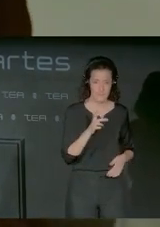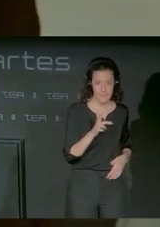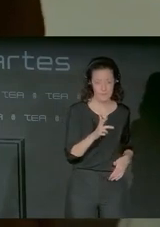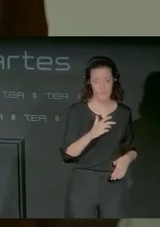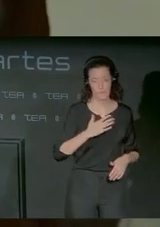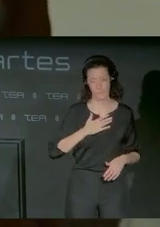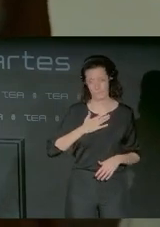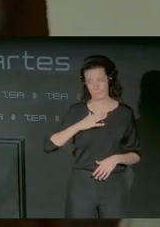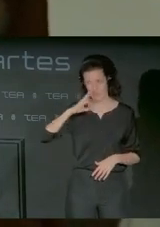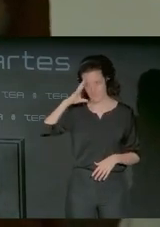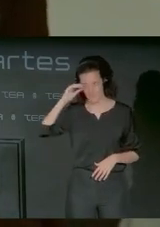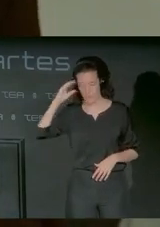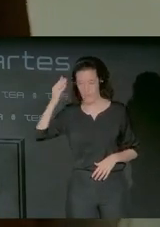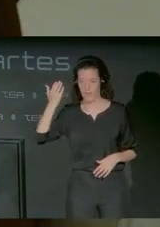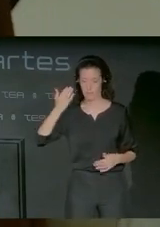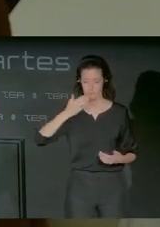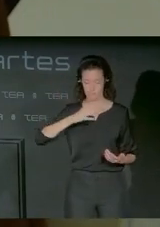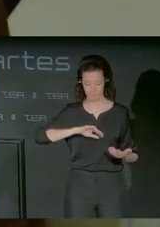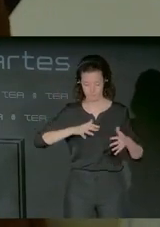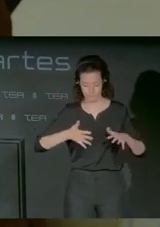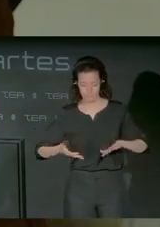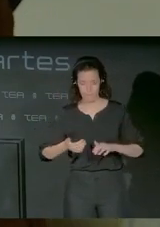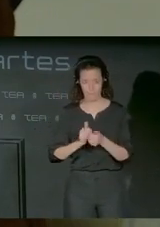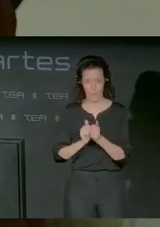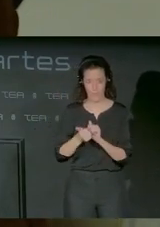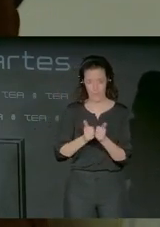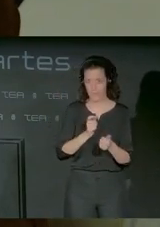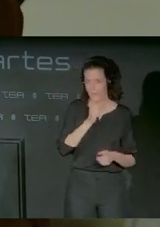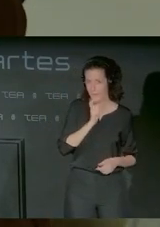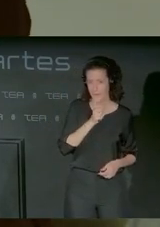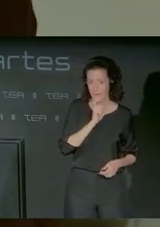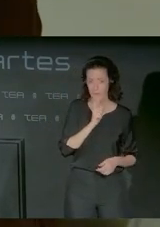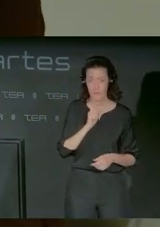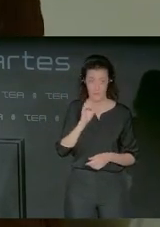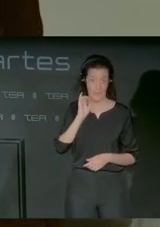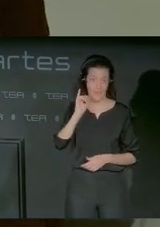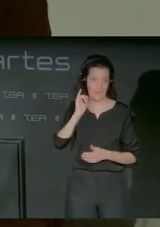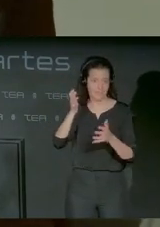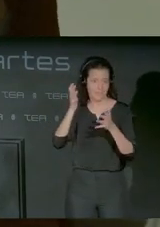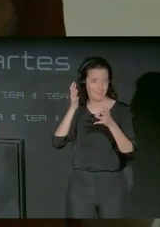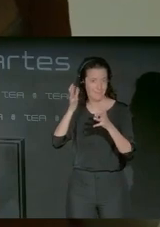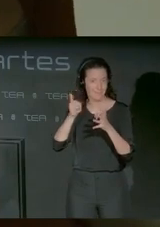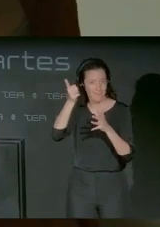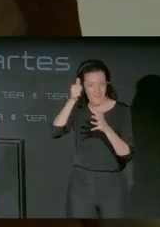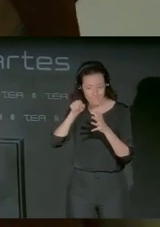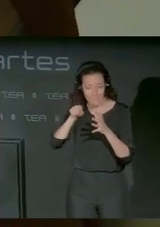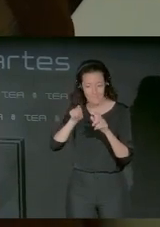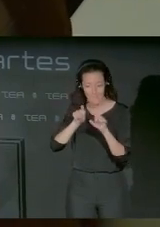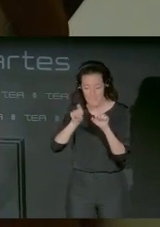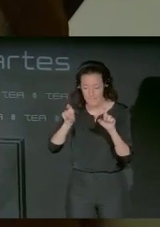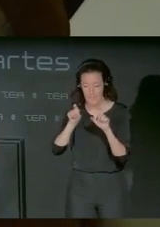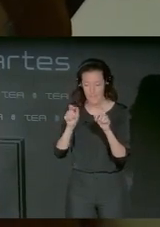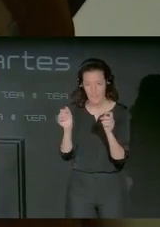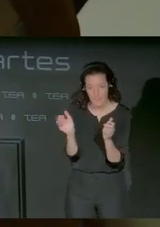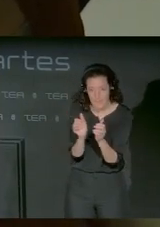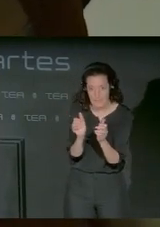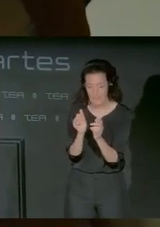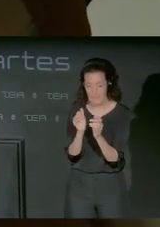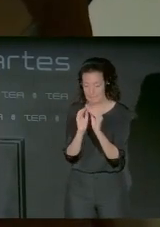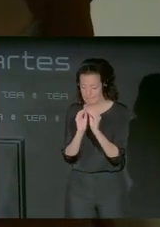especially when we are talking about small developers, because they don't understand how many API they have, could be to also